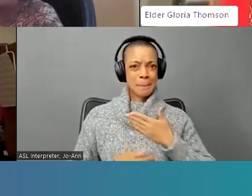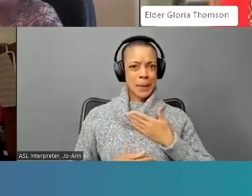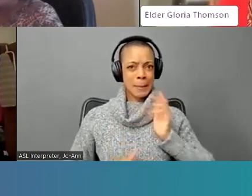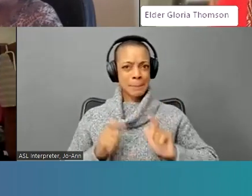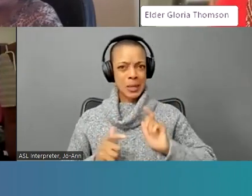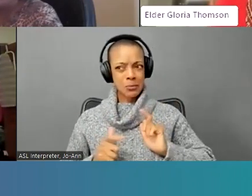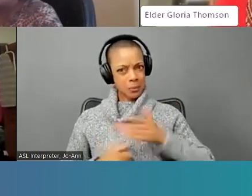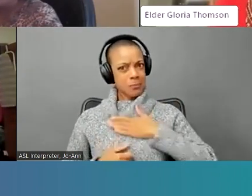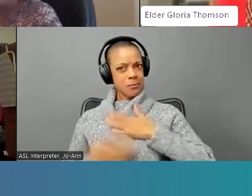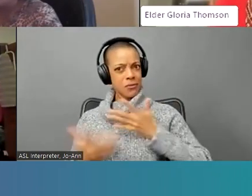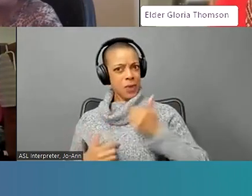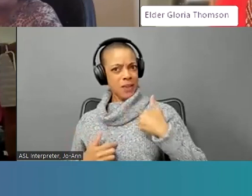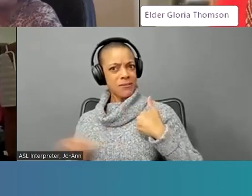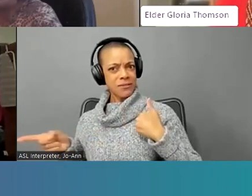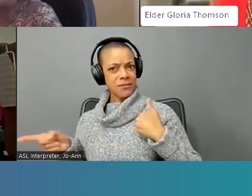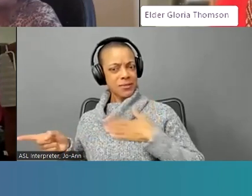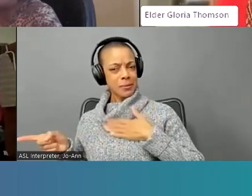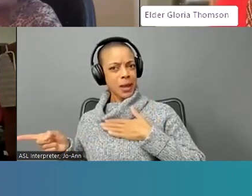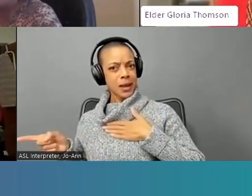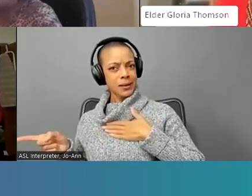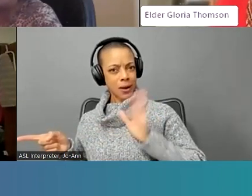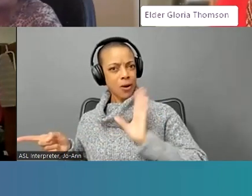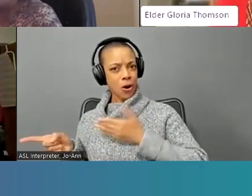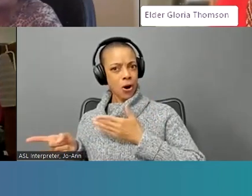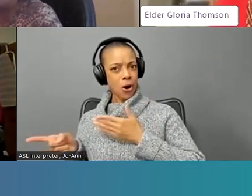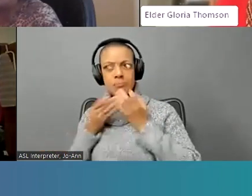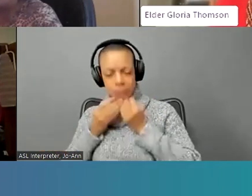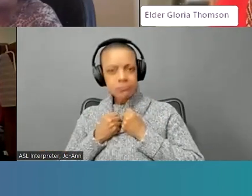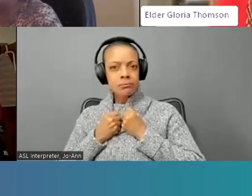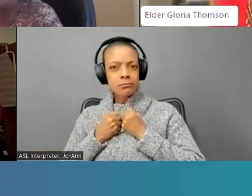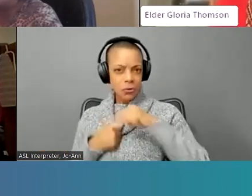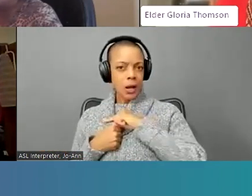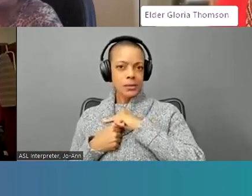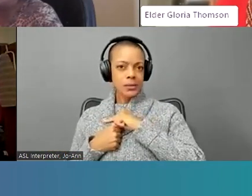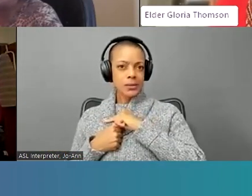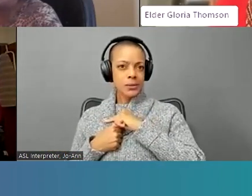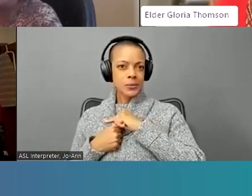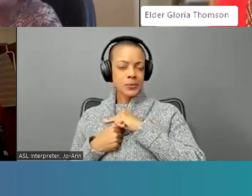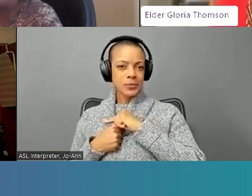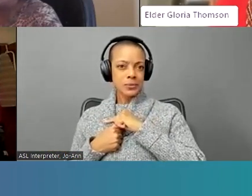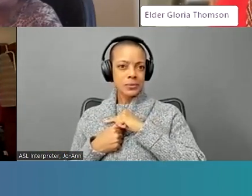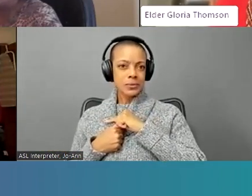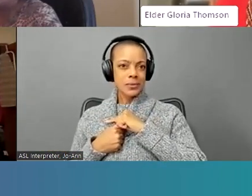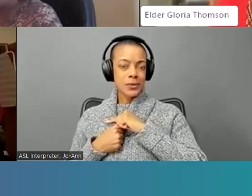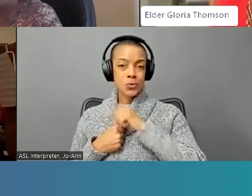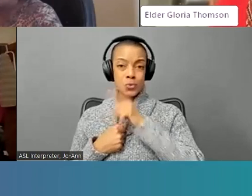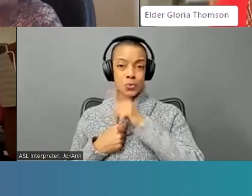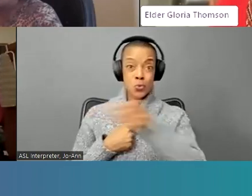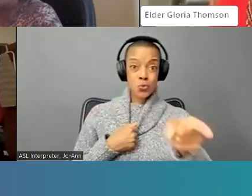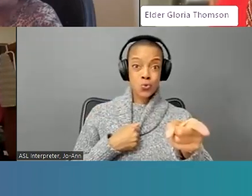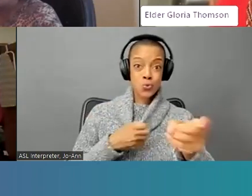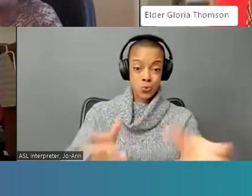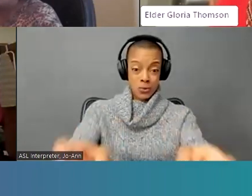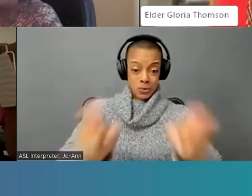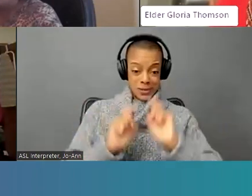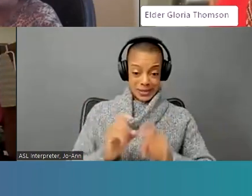that's our own gift that we grow, and it's sacred to us. So not everyone should be able to